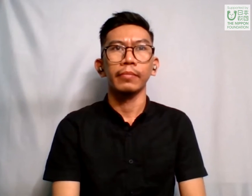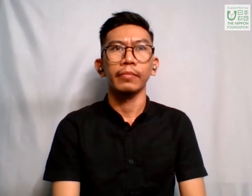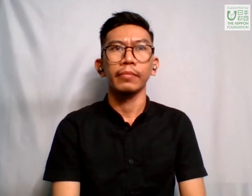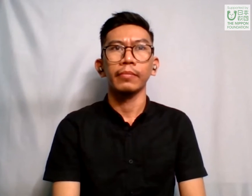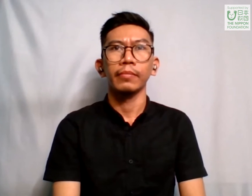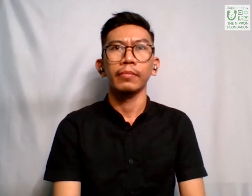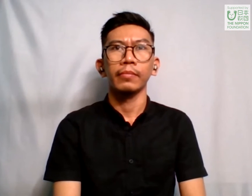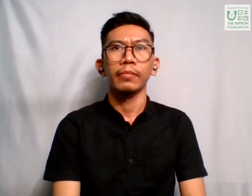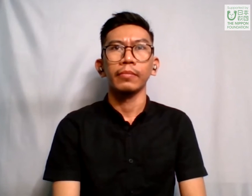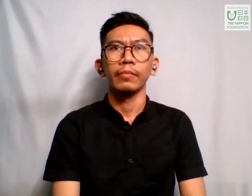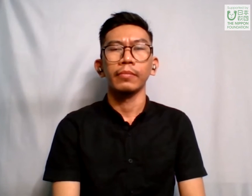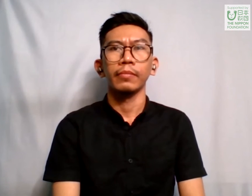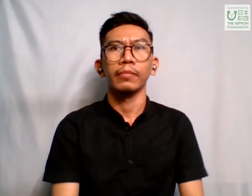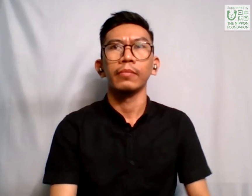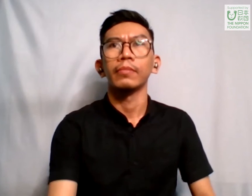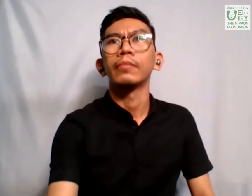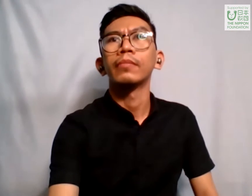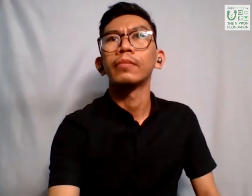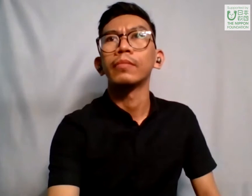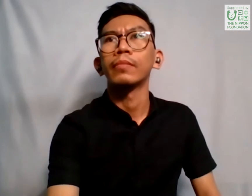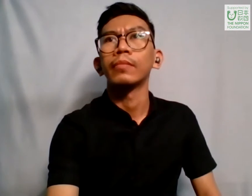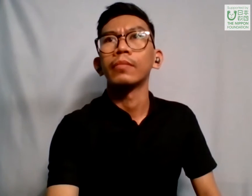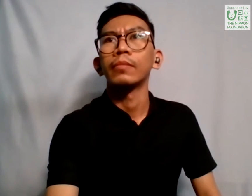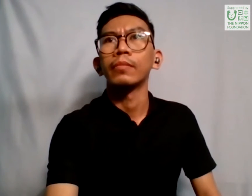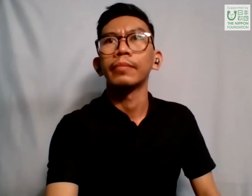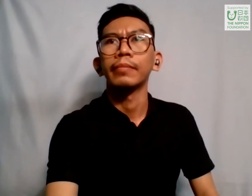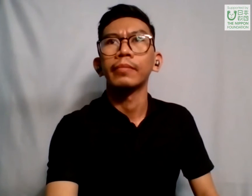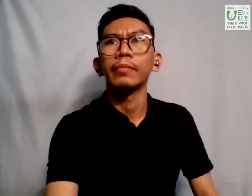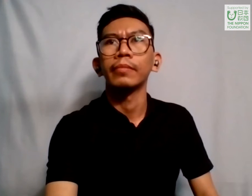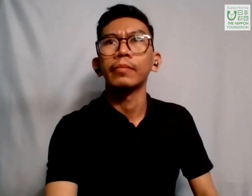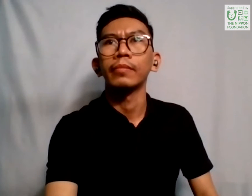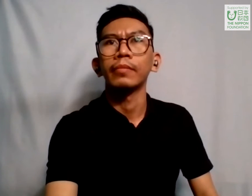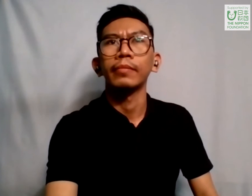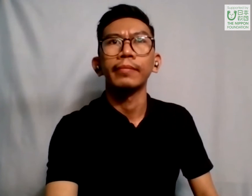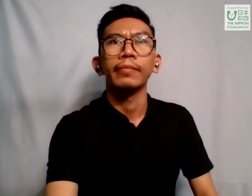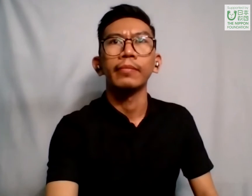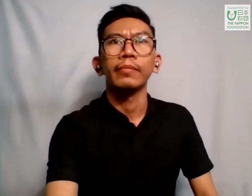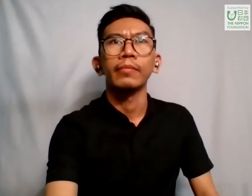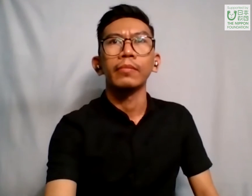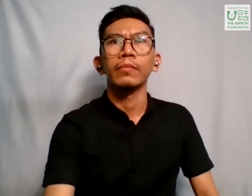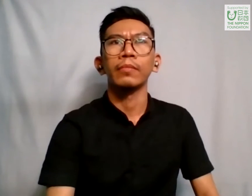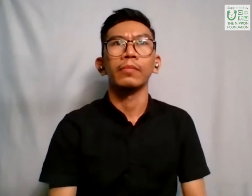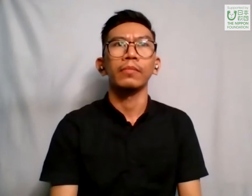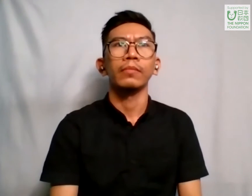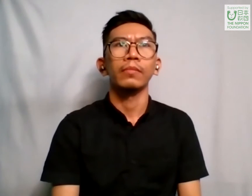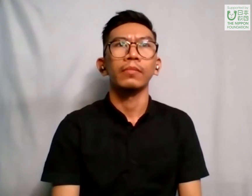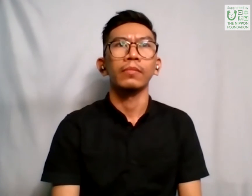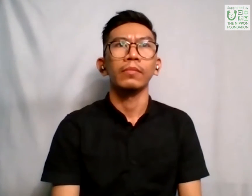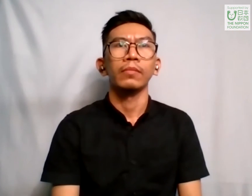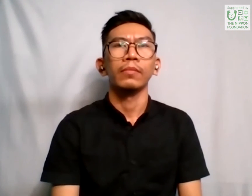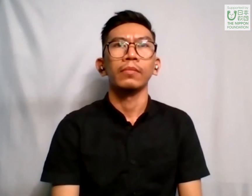because a lot of the nouns that we see only have one movement, like a